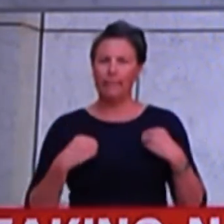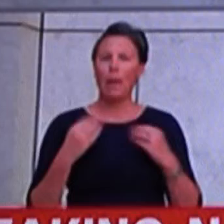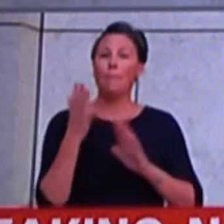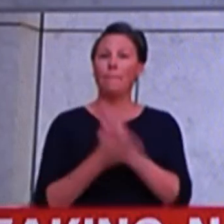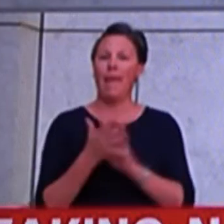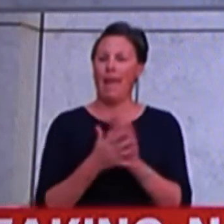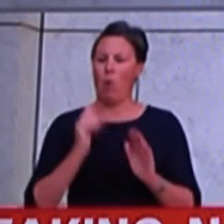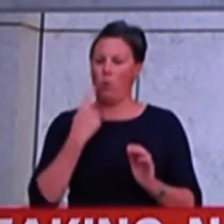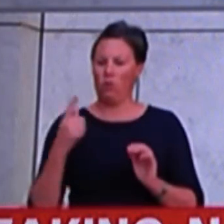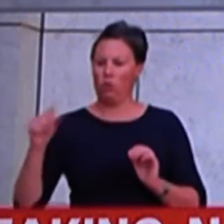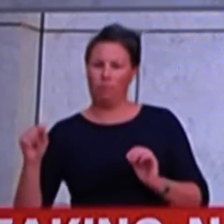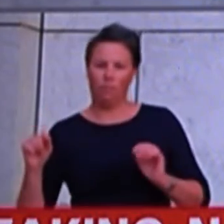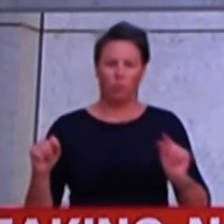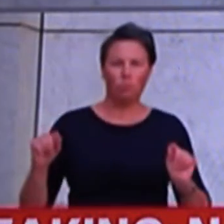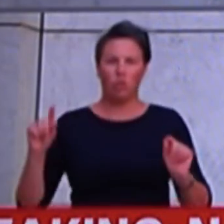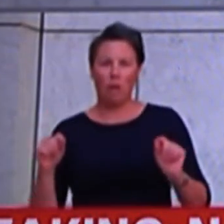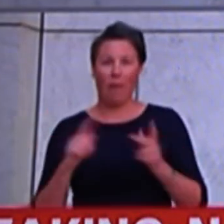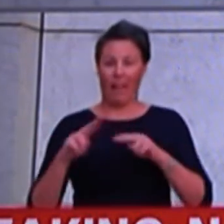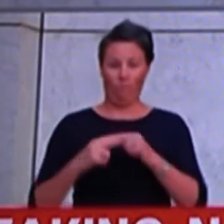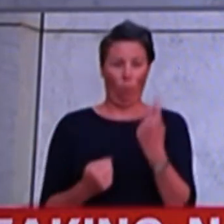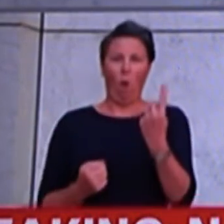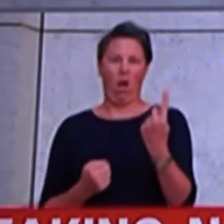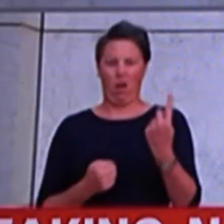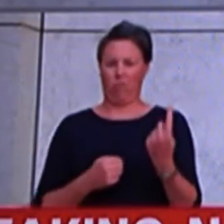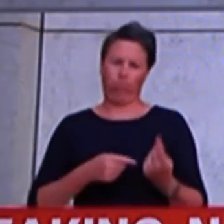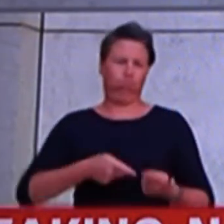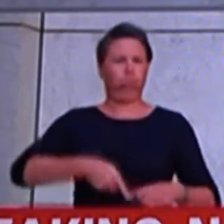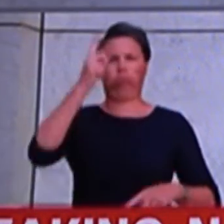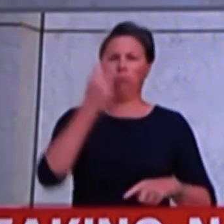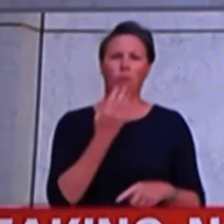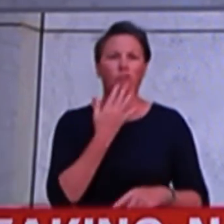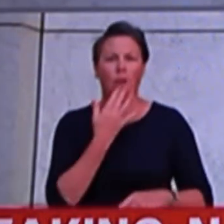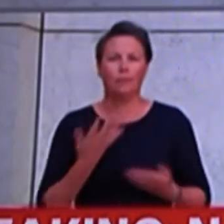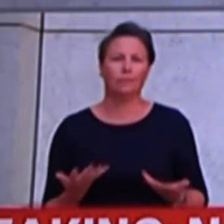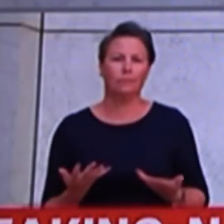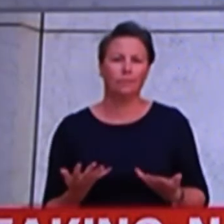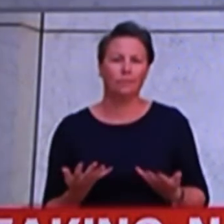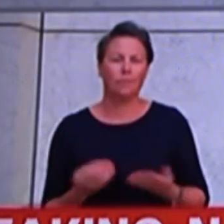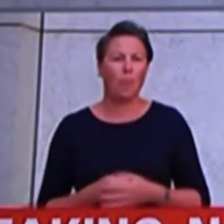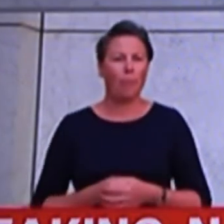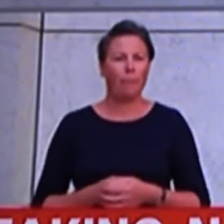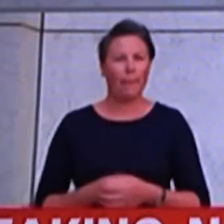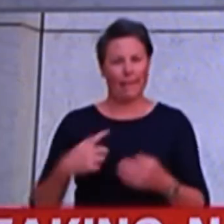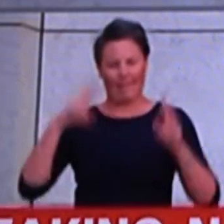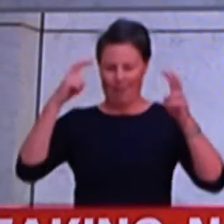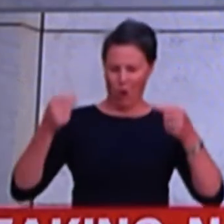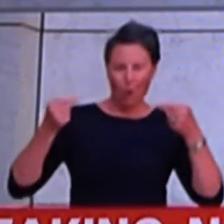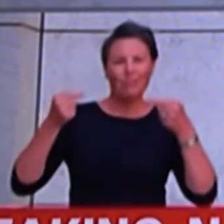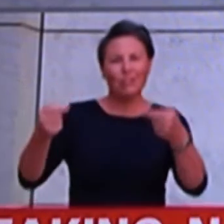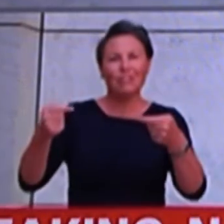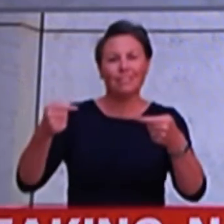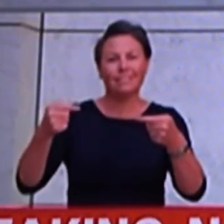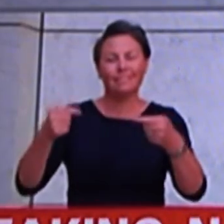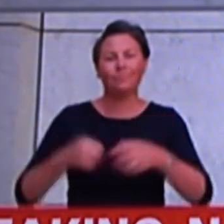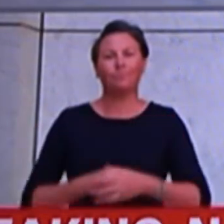and as the administrator works with the airline to ensure that it can go forward in a viable way, that it is also not crushed by